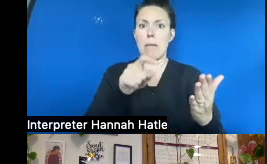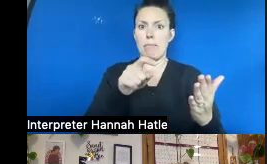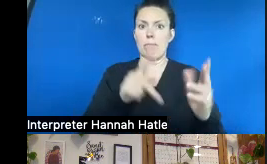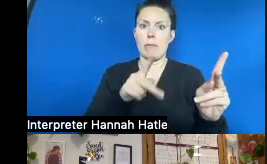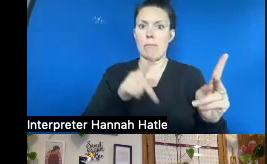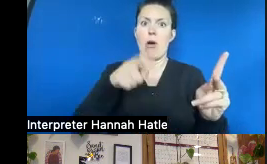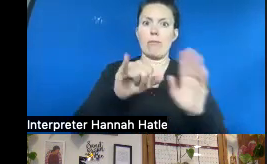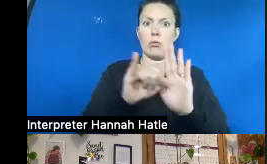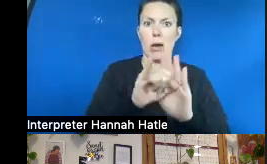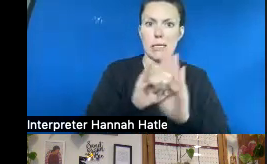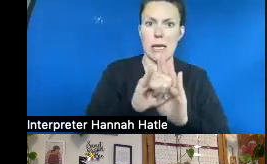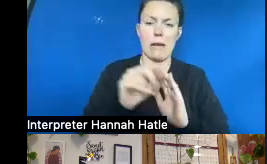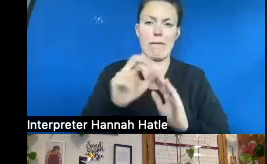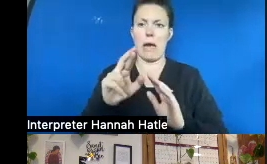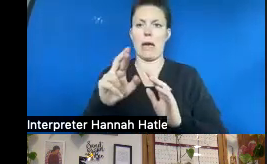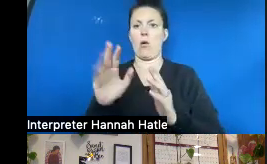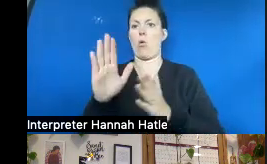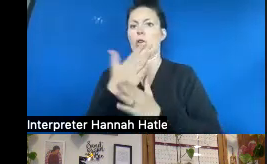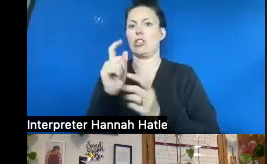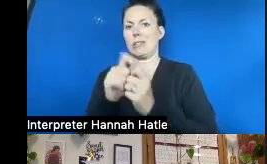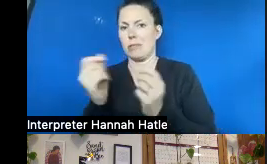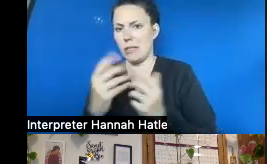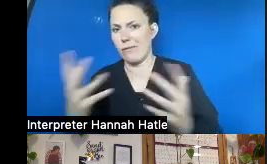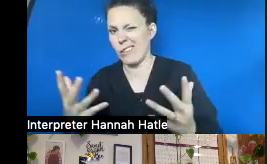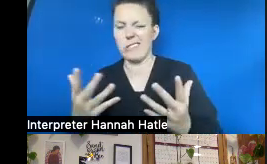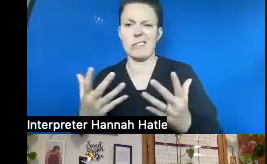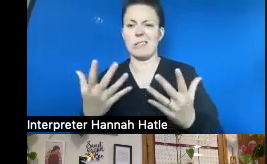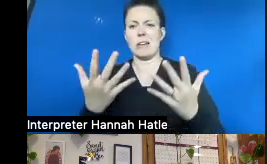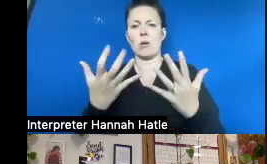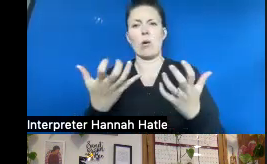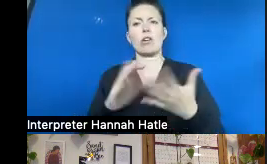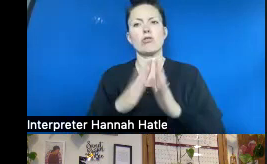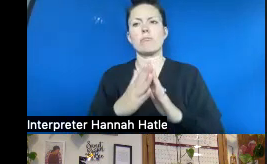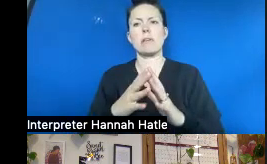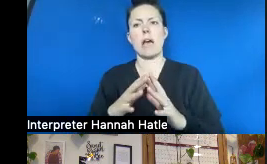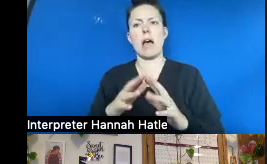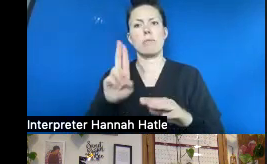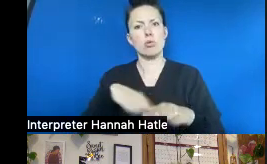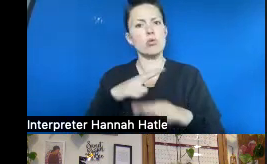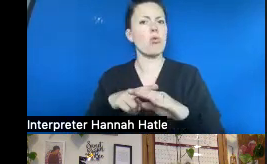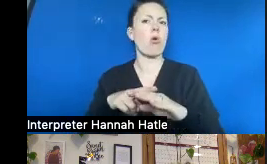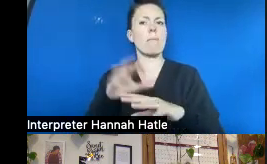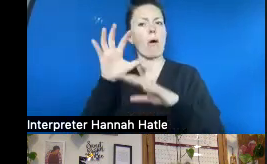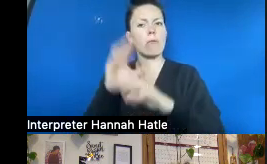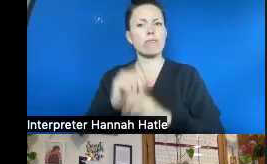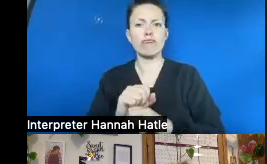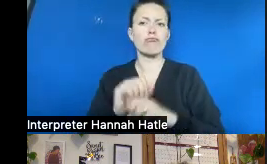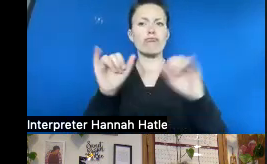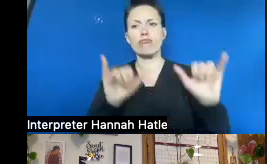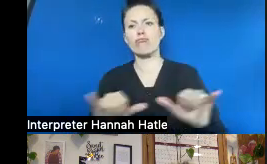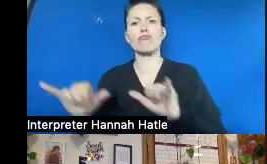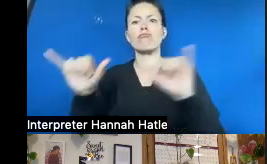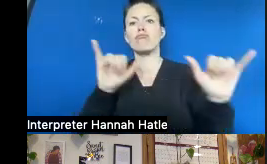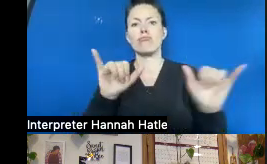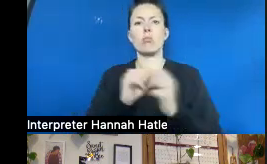identify or disclose certain information. Like if it just becomes normal that we're all just creating that space, I think it makes it